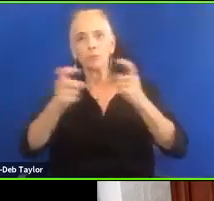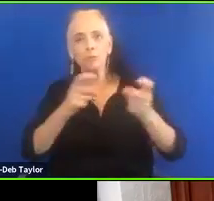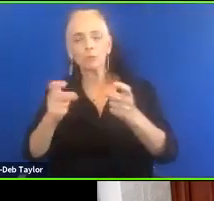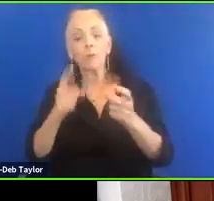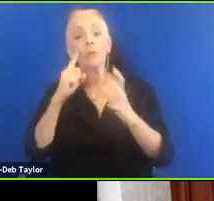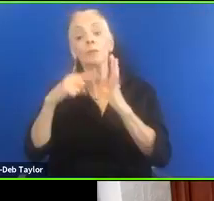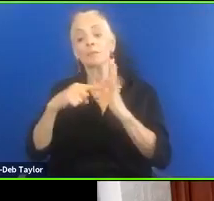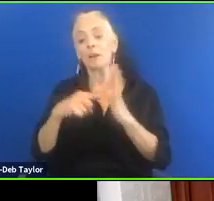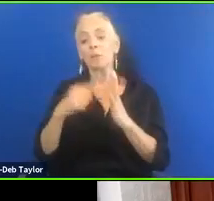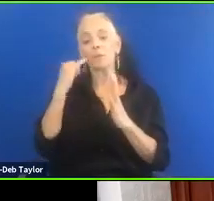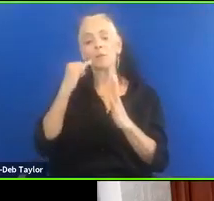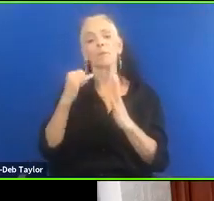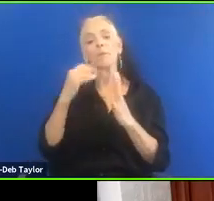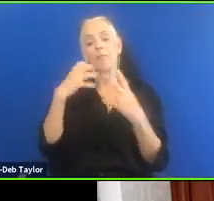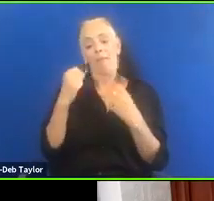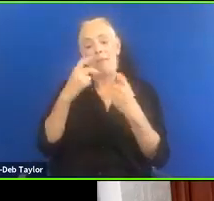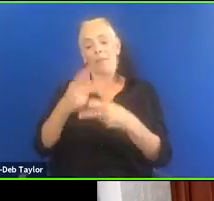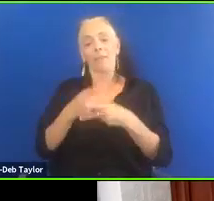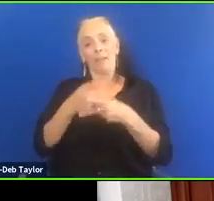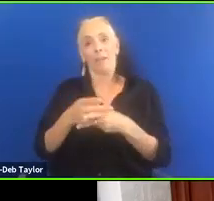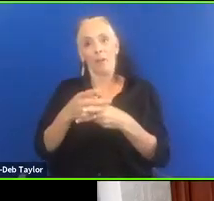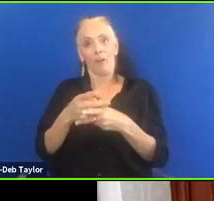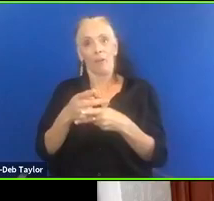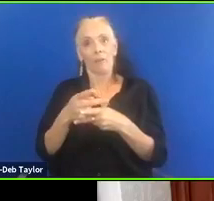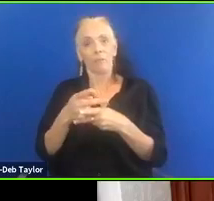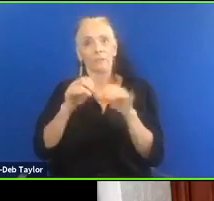cost cutting and profit making